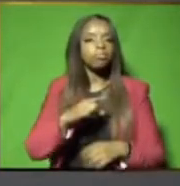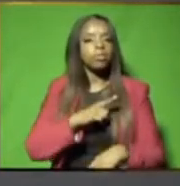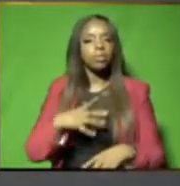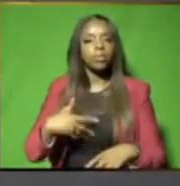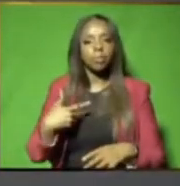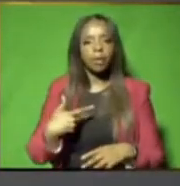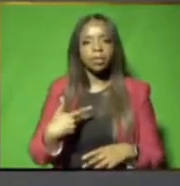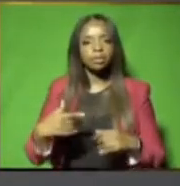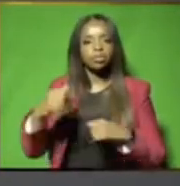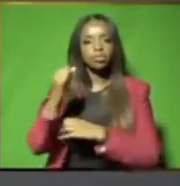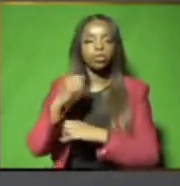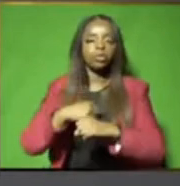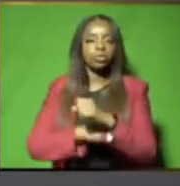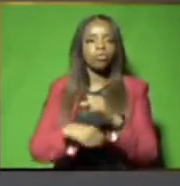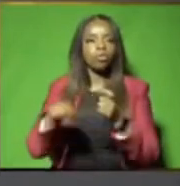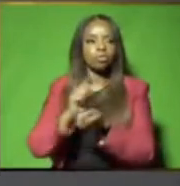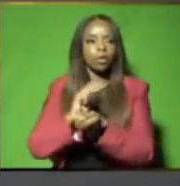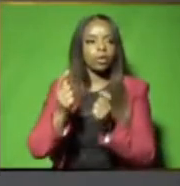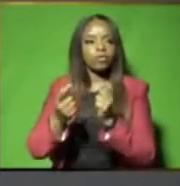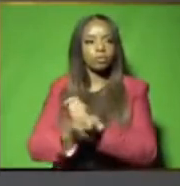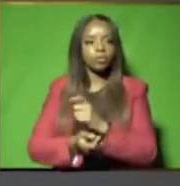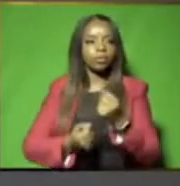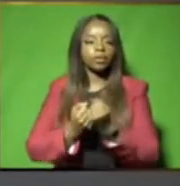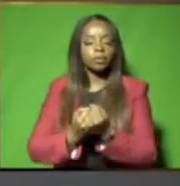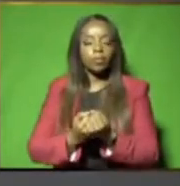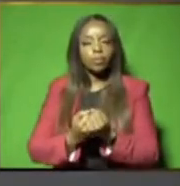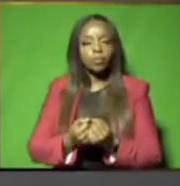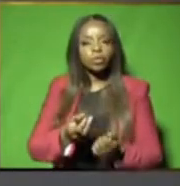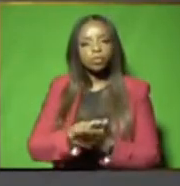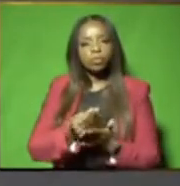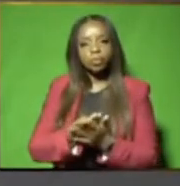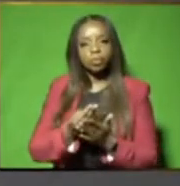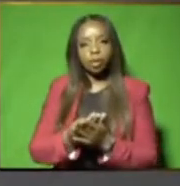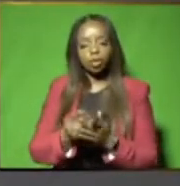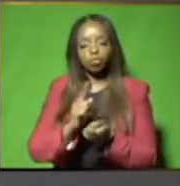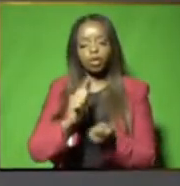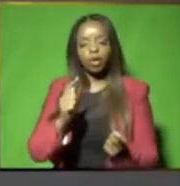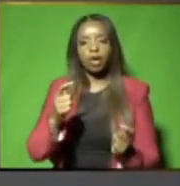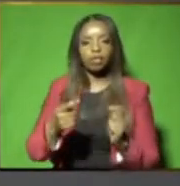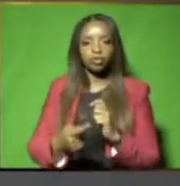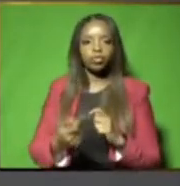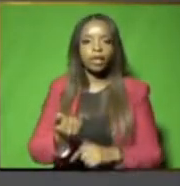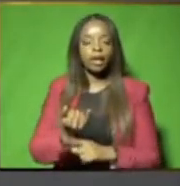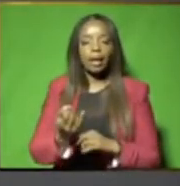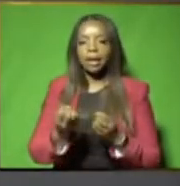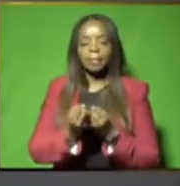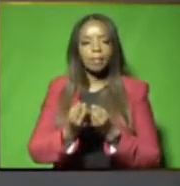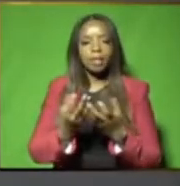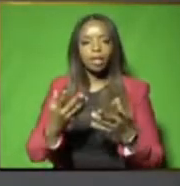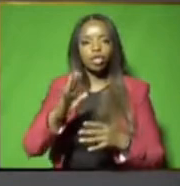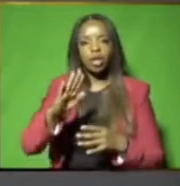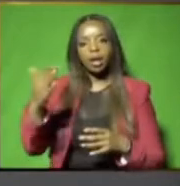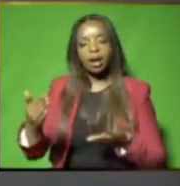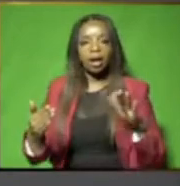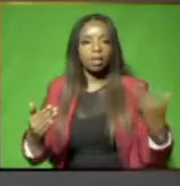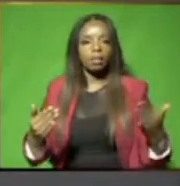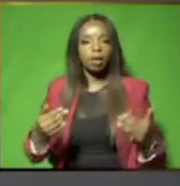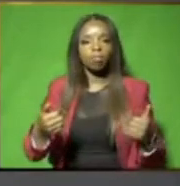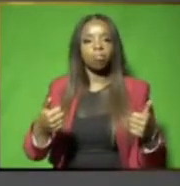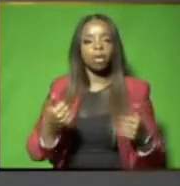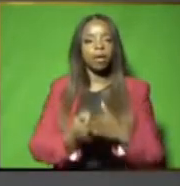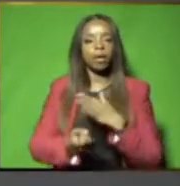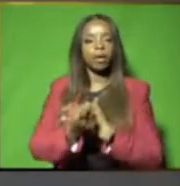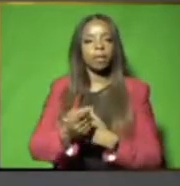structural reforms and support economic recovery. Like many other good initiatives of government, paying